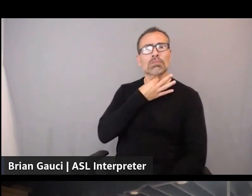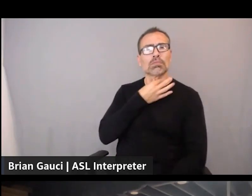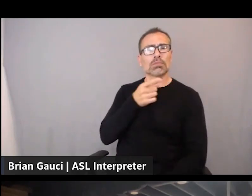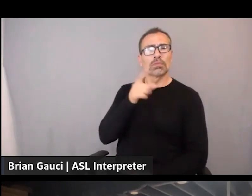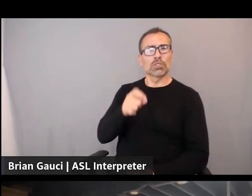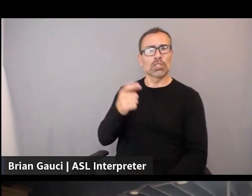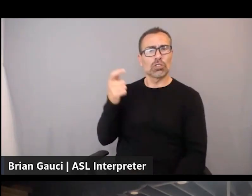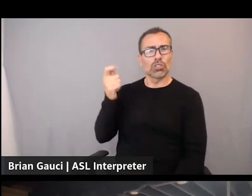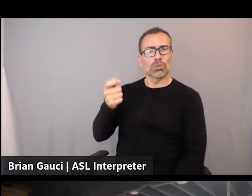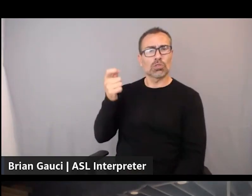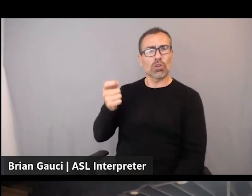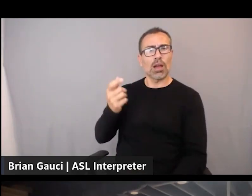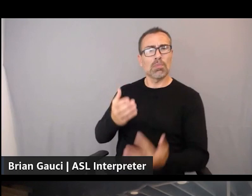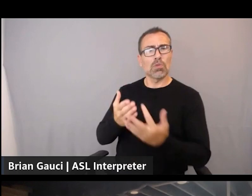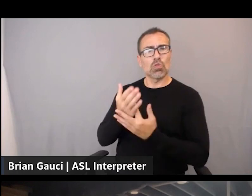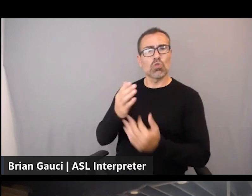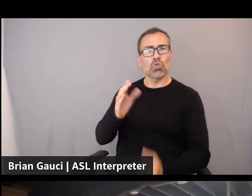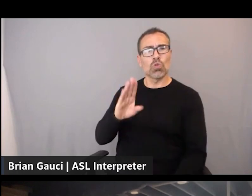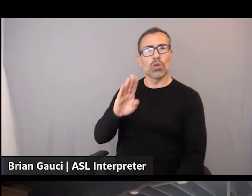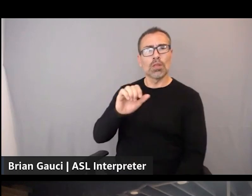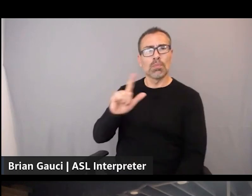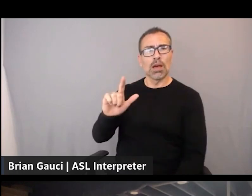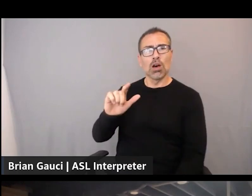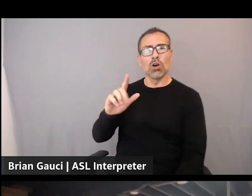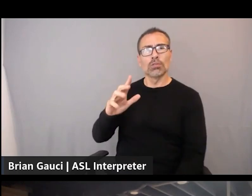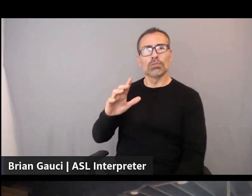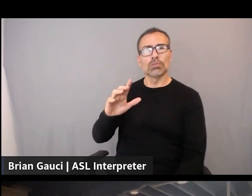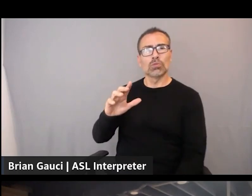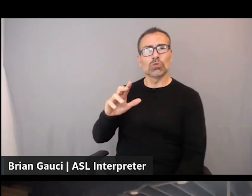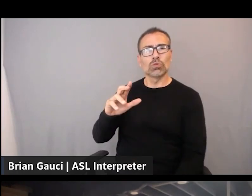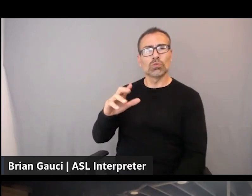bell notification system in the console.